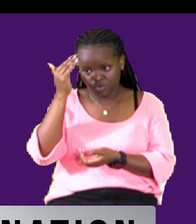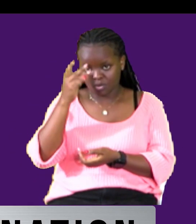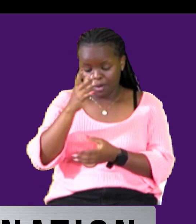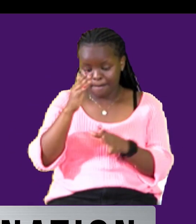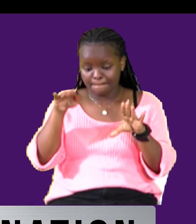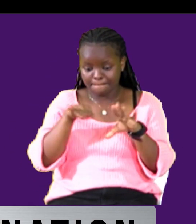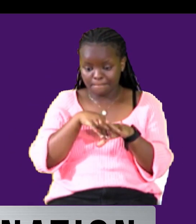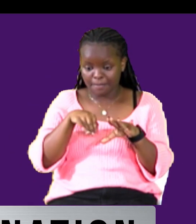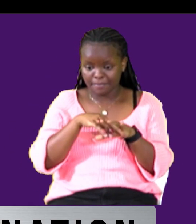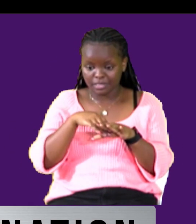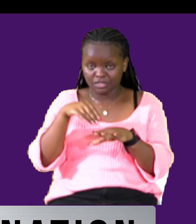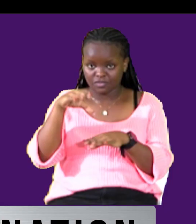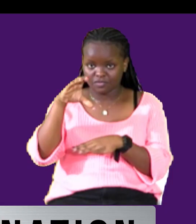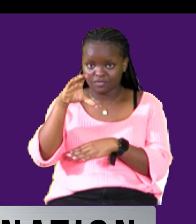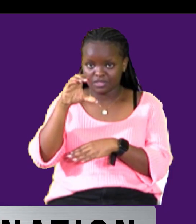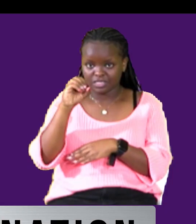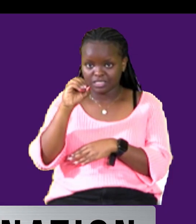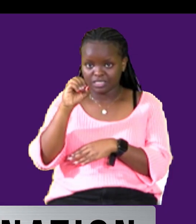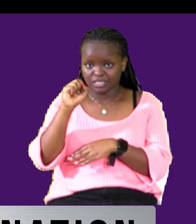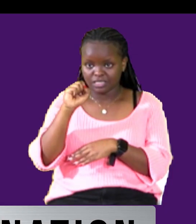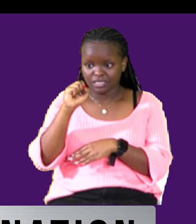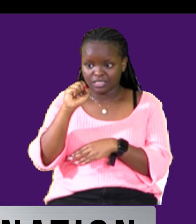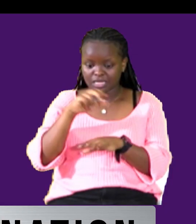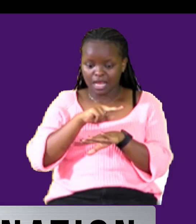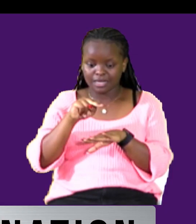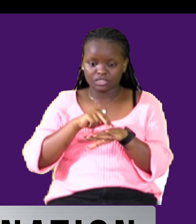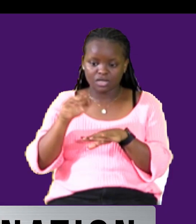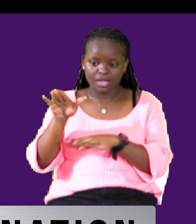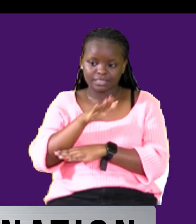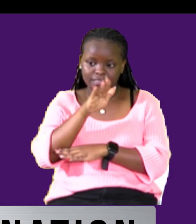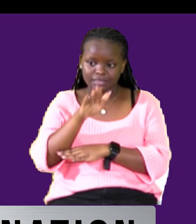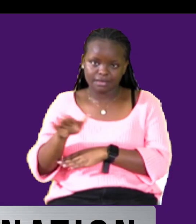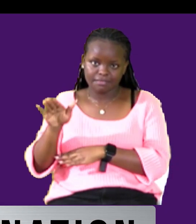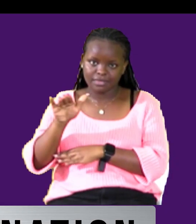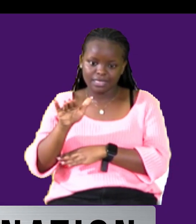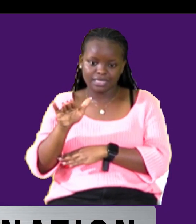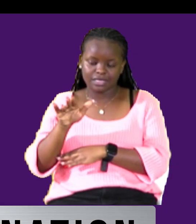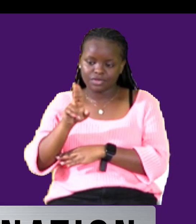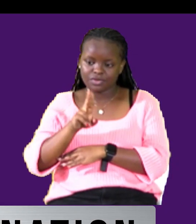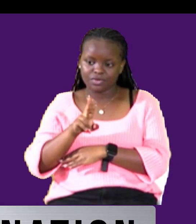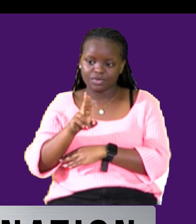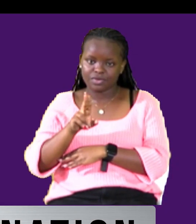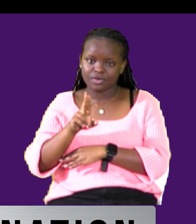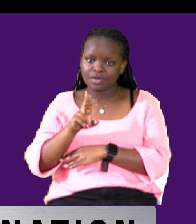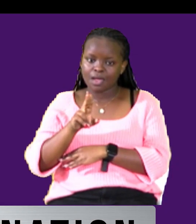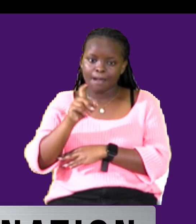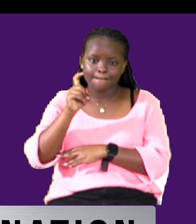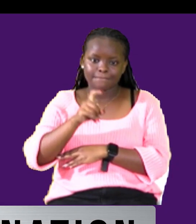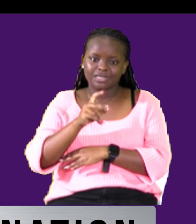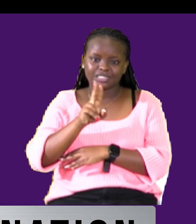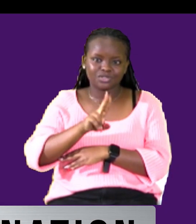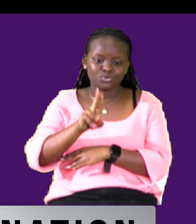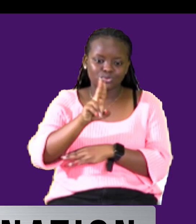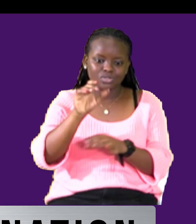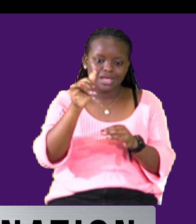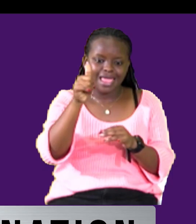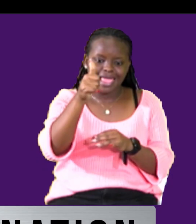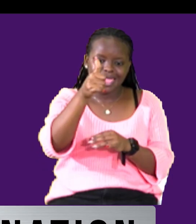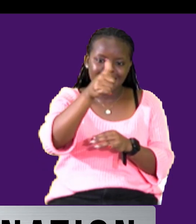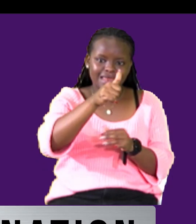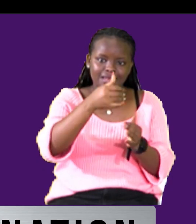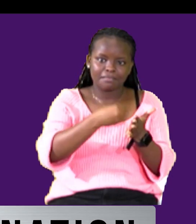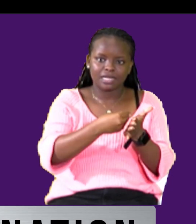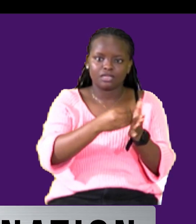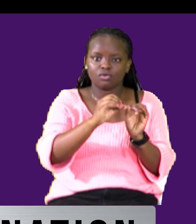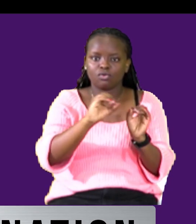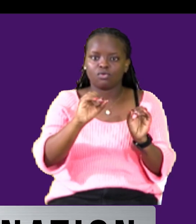Members of the cabinet, members of the National Assembly are not supposed to spend any money, because their work